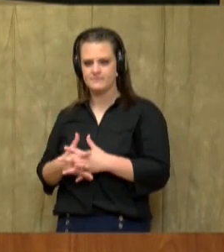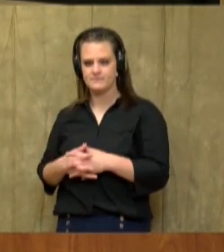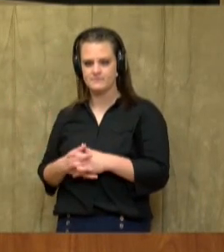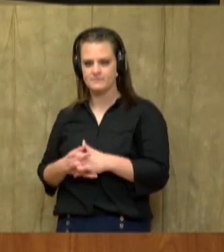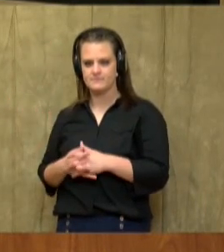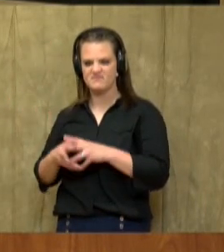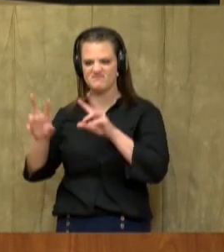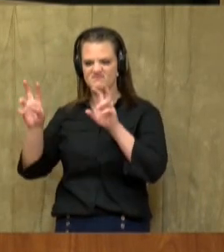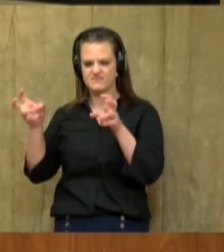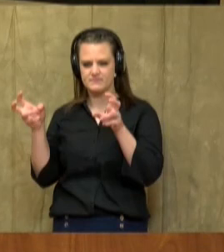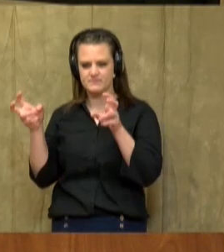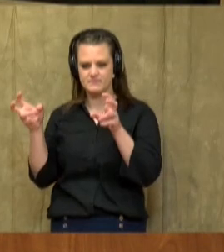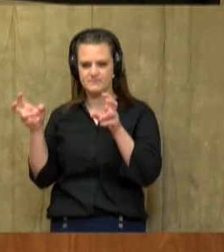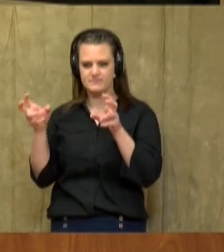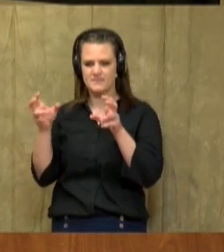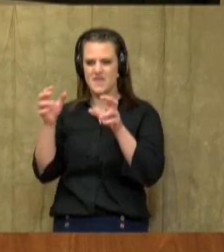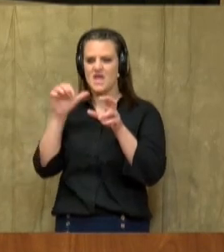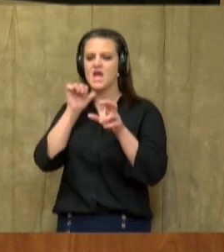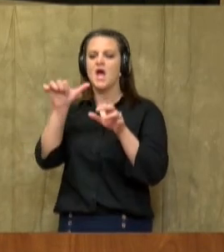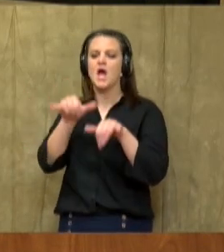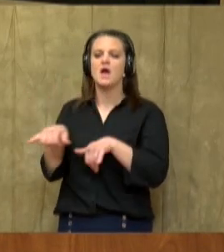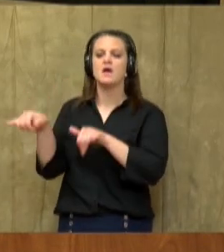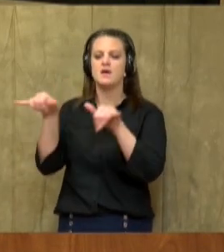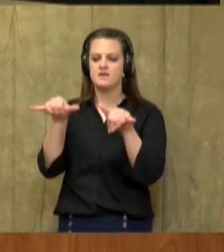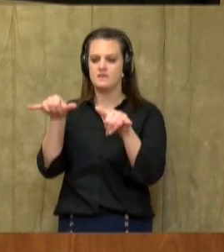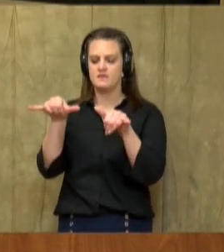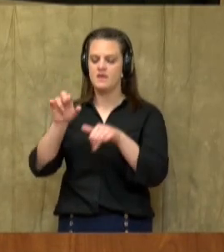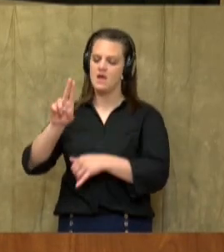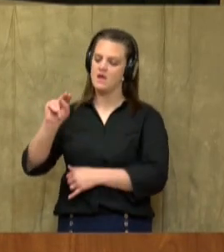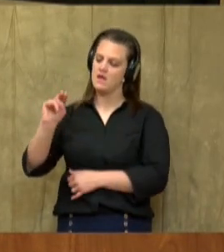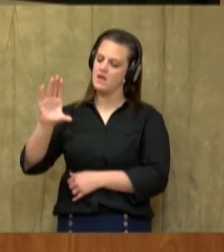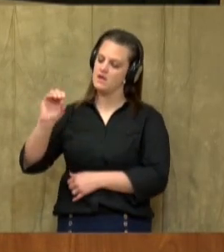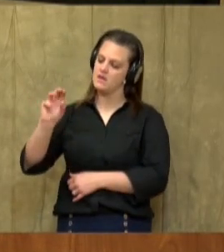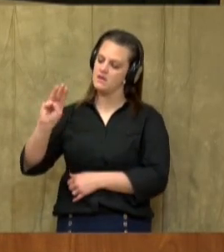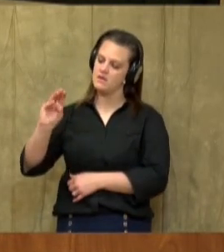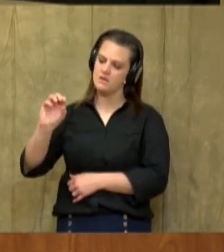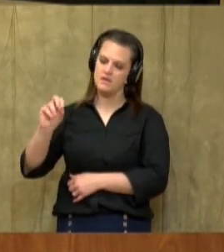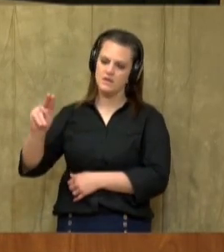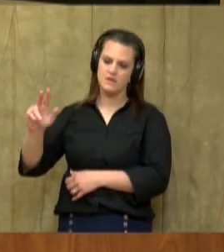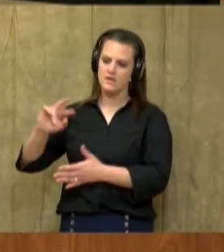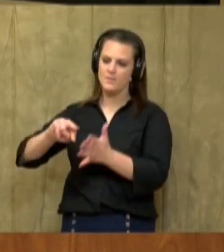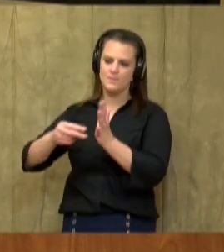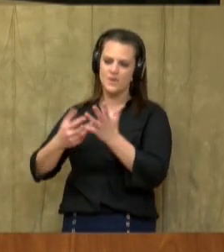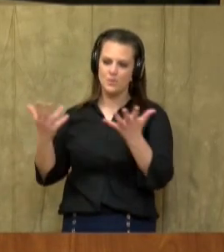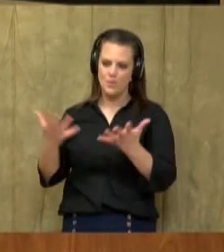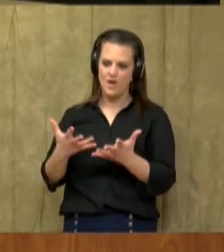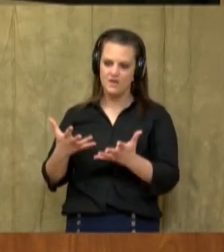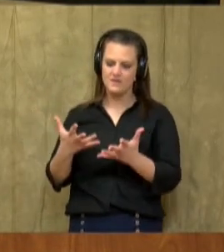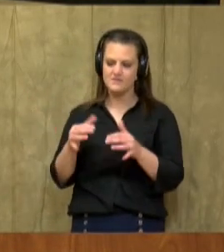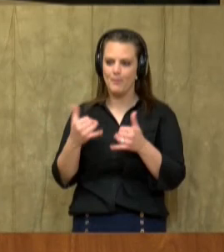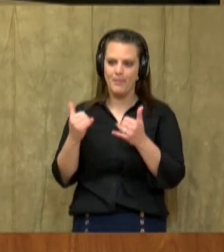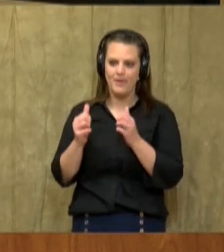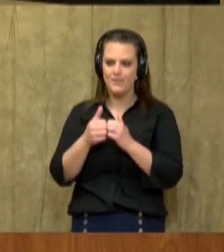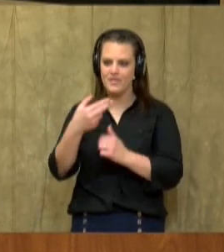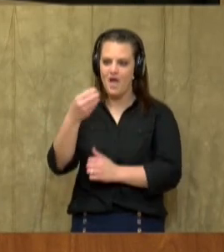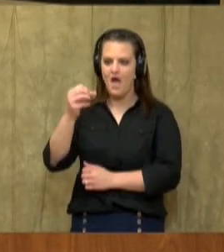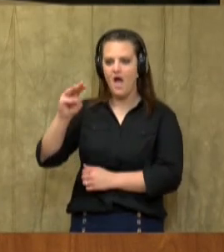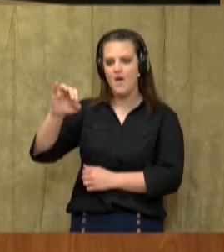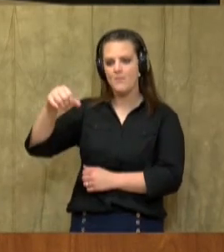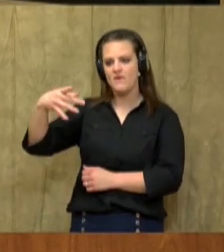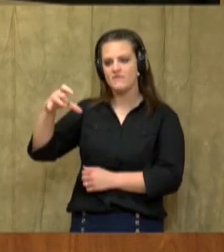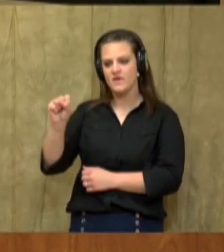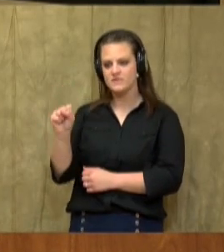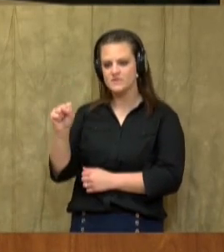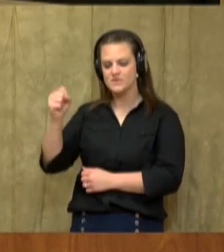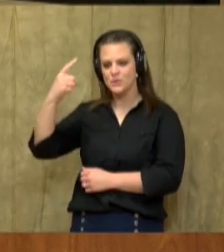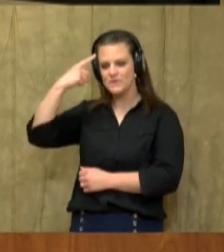What is that title? Uncommon, and then sense. It's a play on our homophones again. What kind of